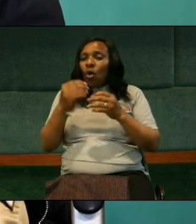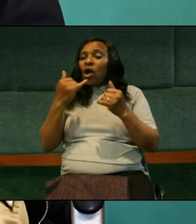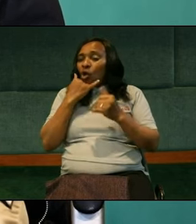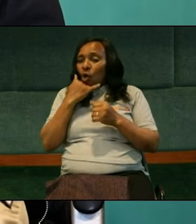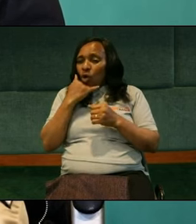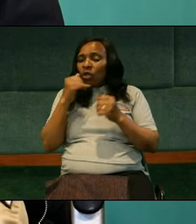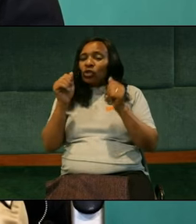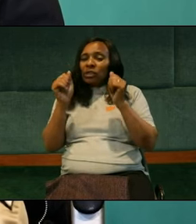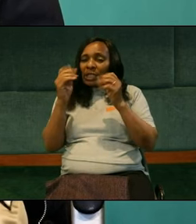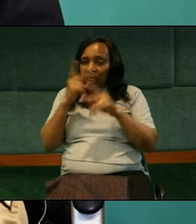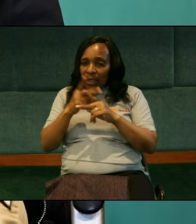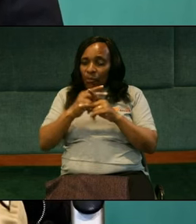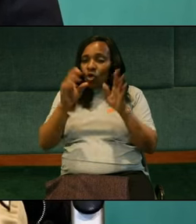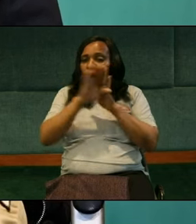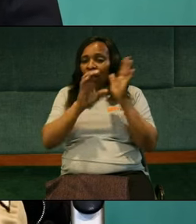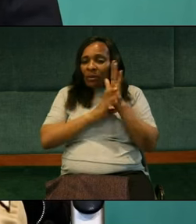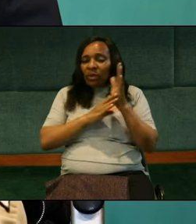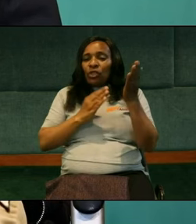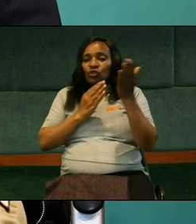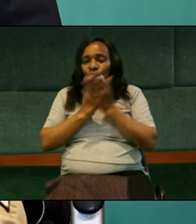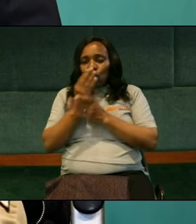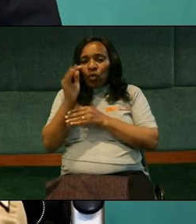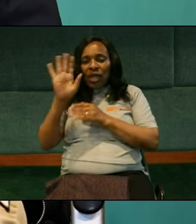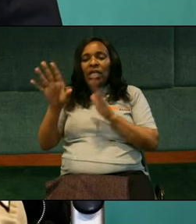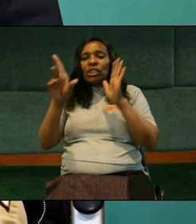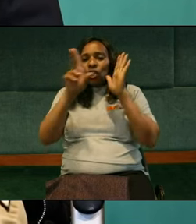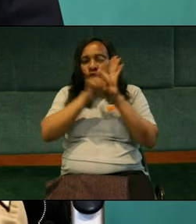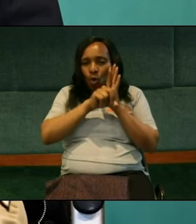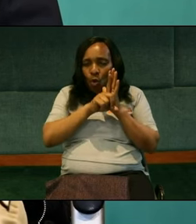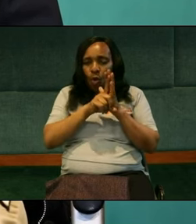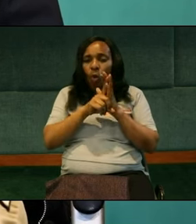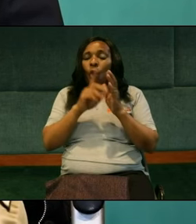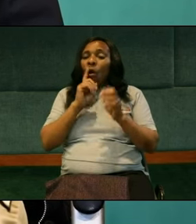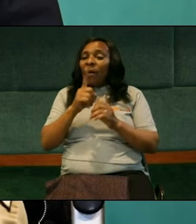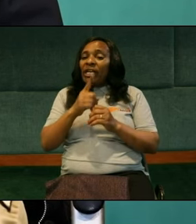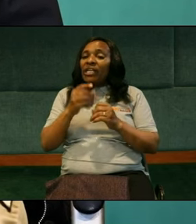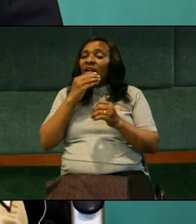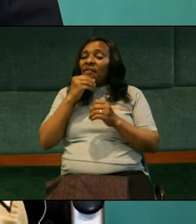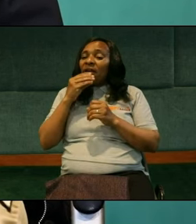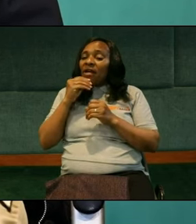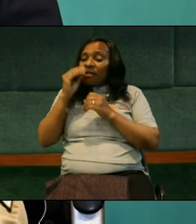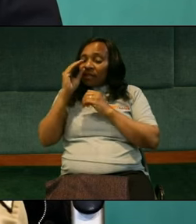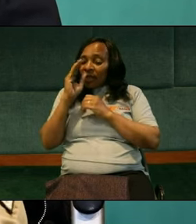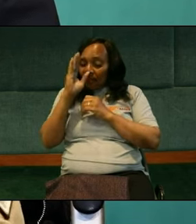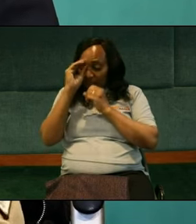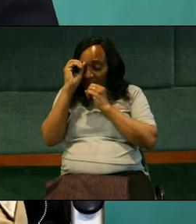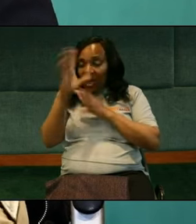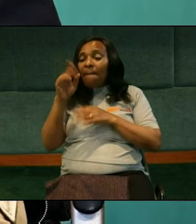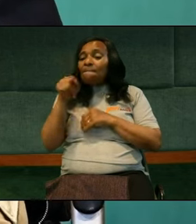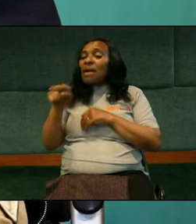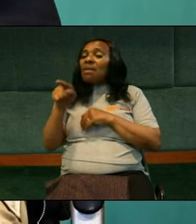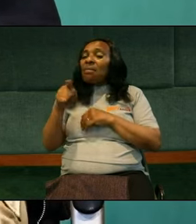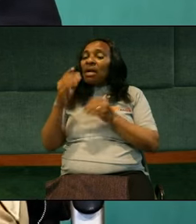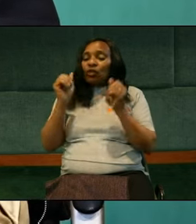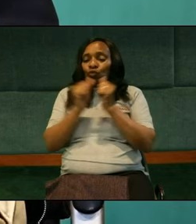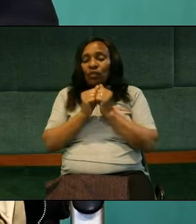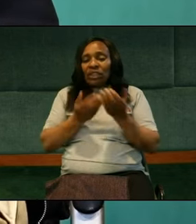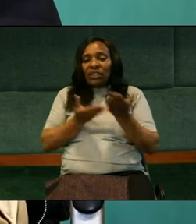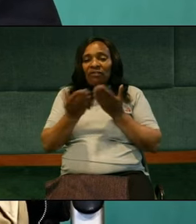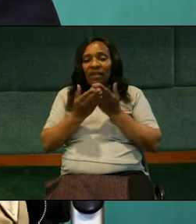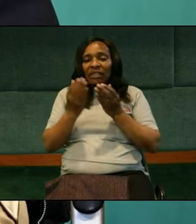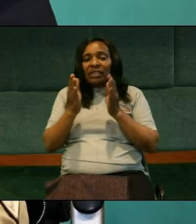statutes according to all the law which I commanded your fathers and which I sent to you by my servants, the